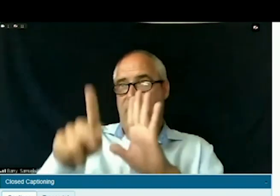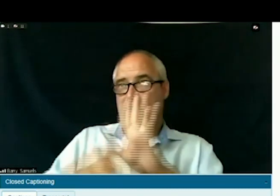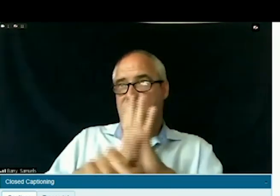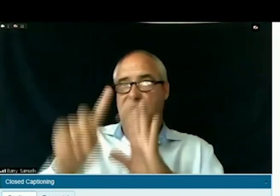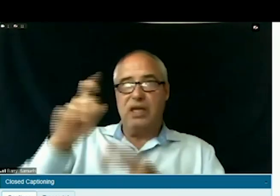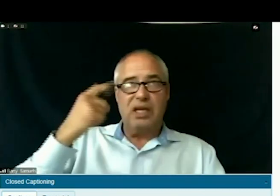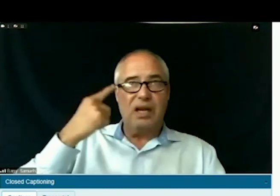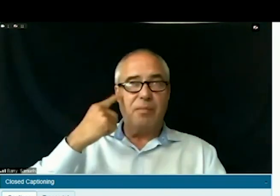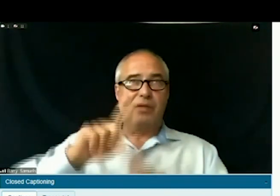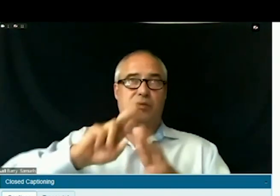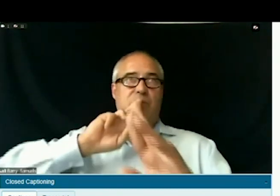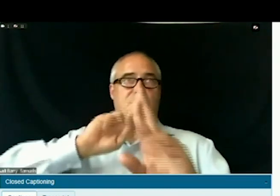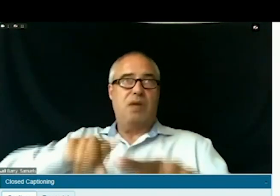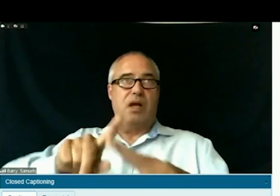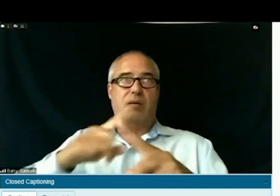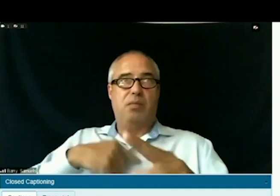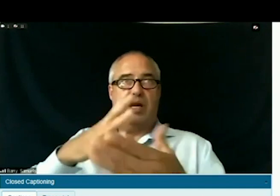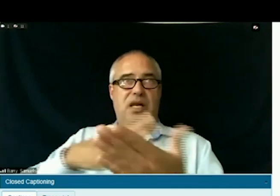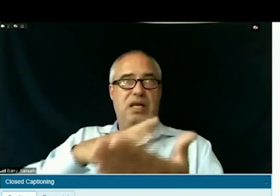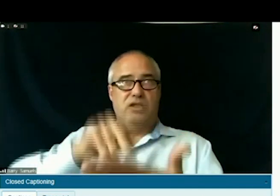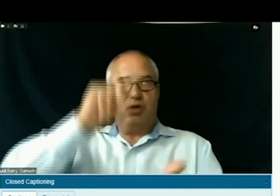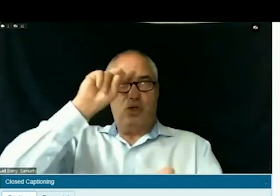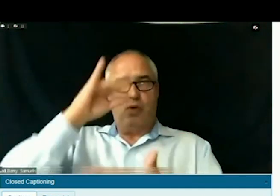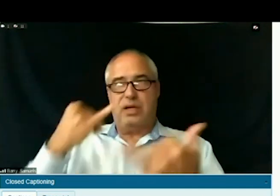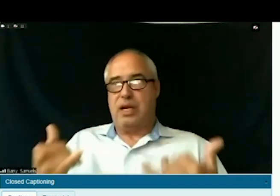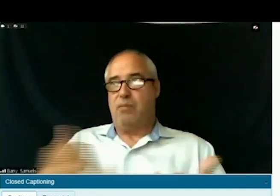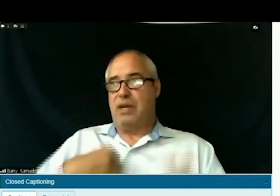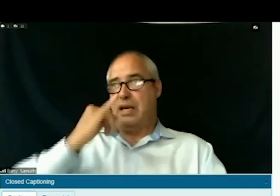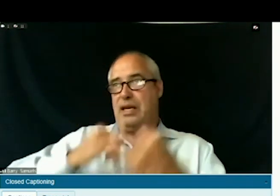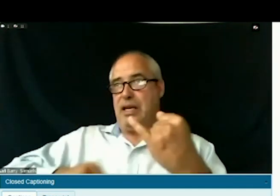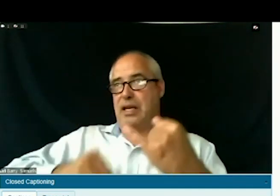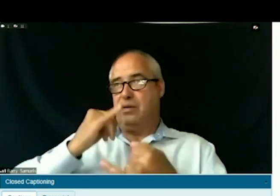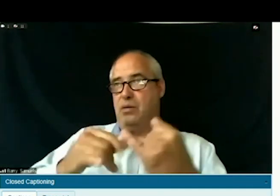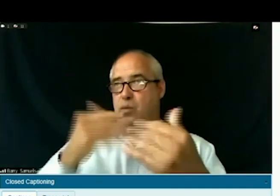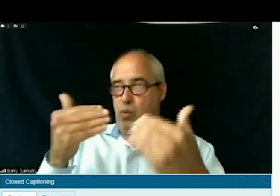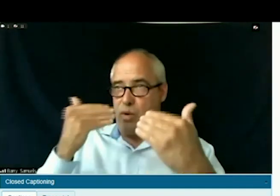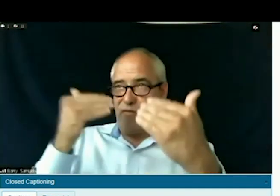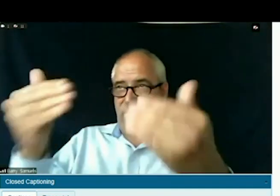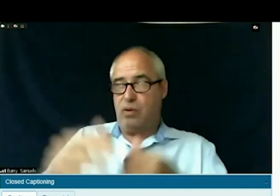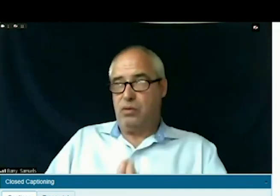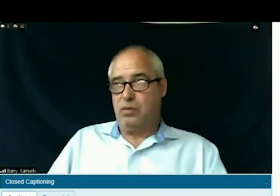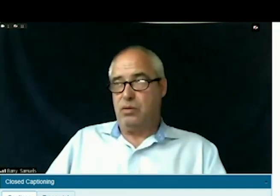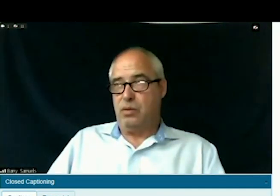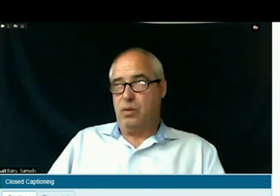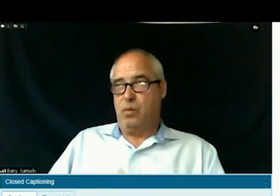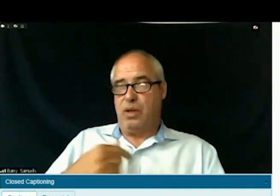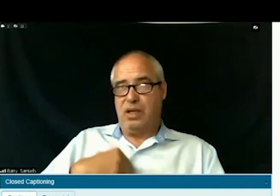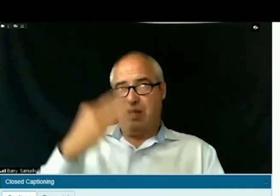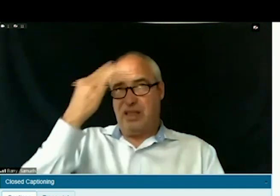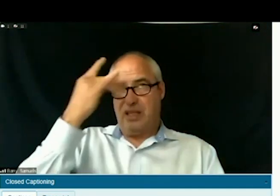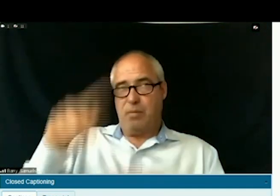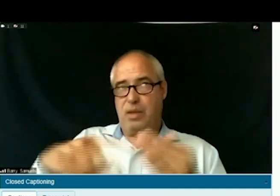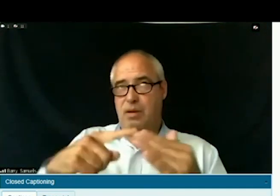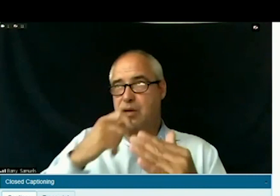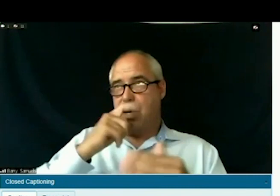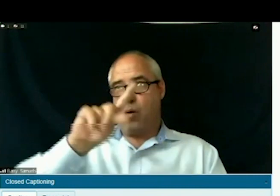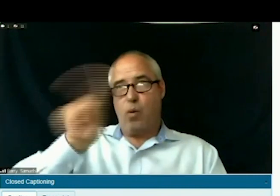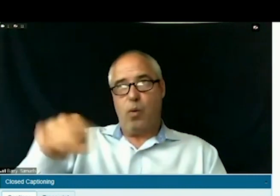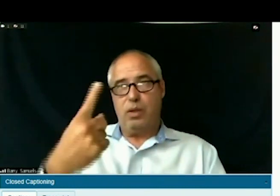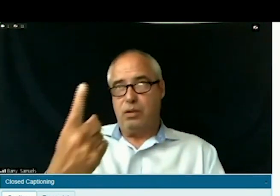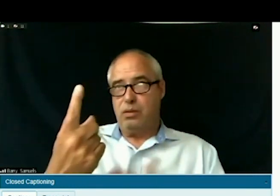in a pandemic, the lessons learned, and lastly, the way forward. And so as we think about not only